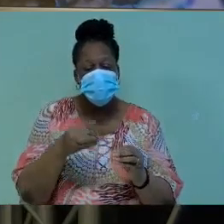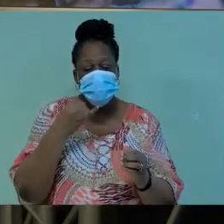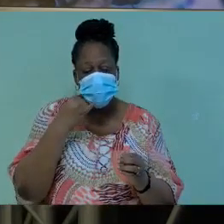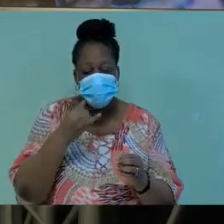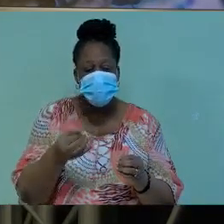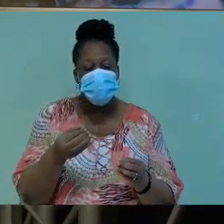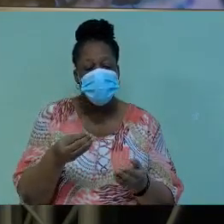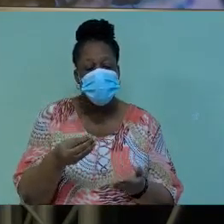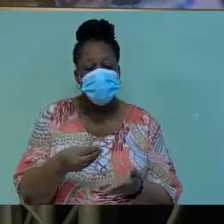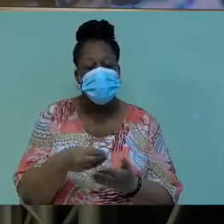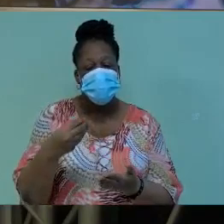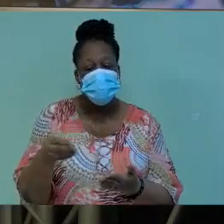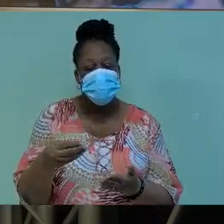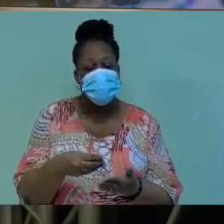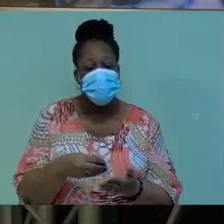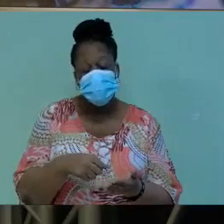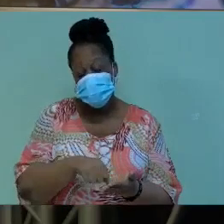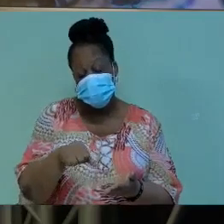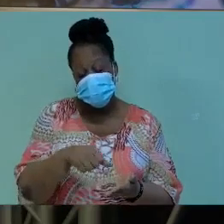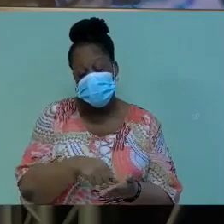as eligible for such payments.